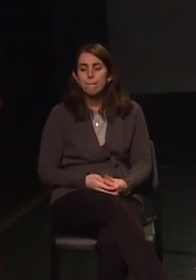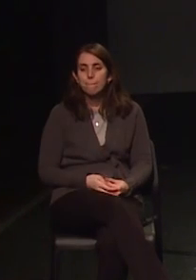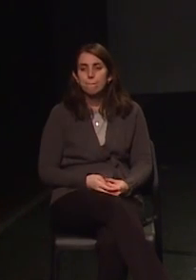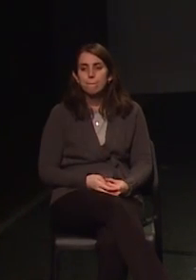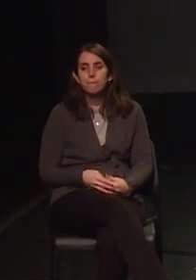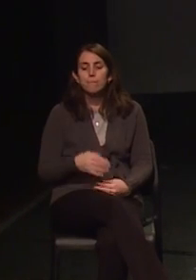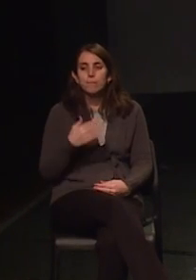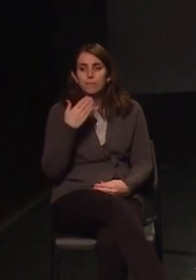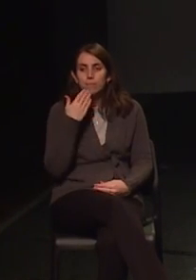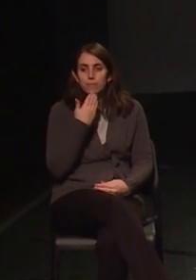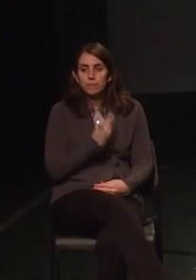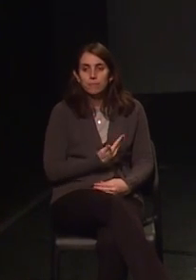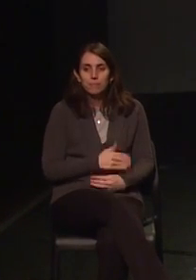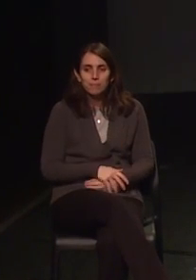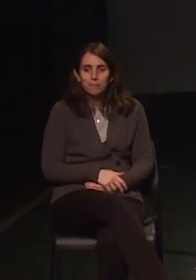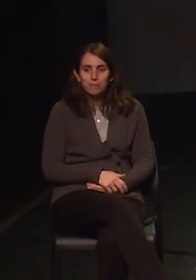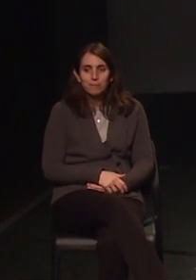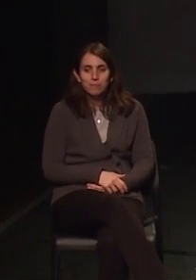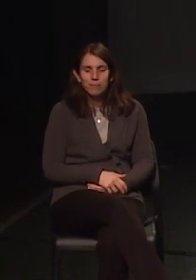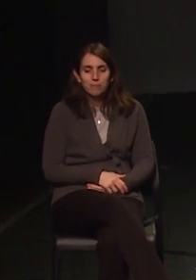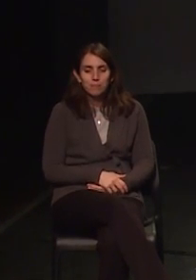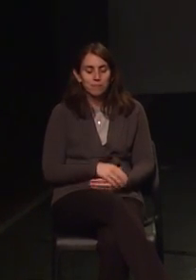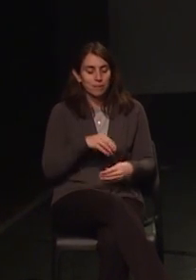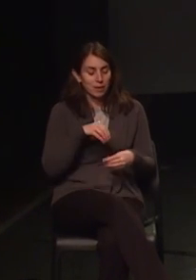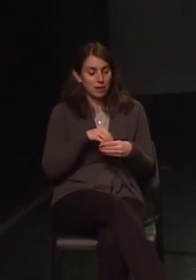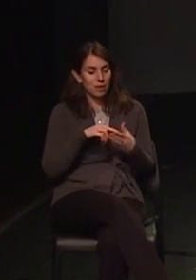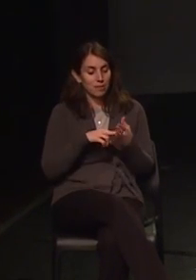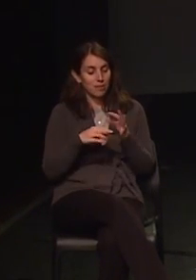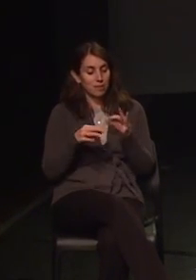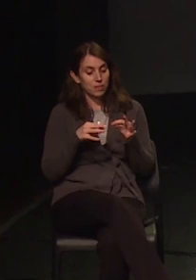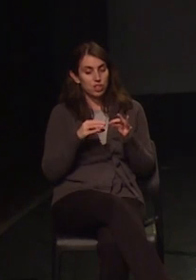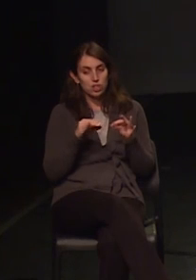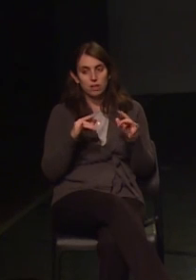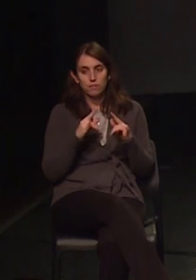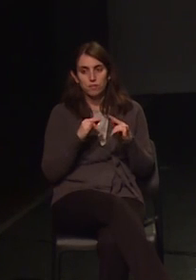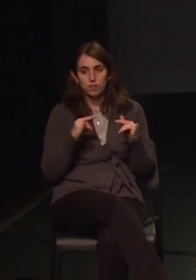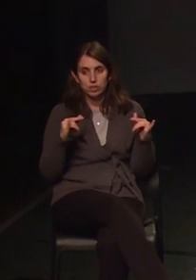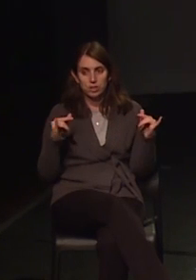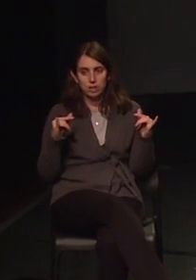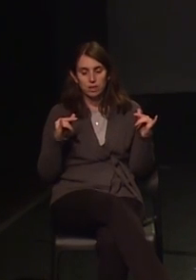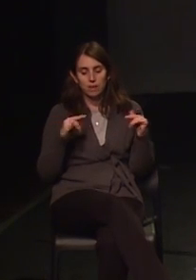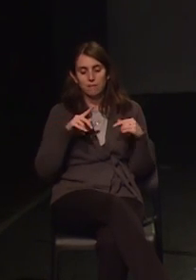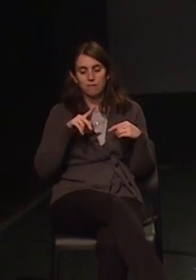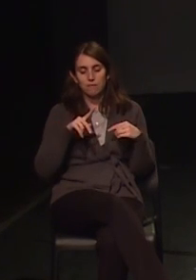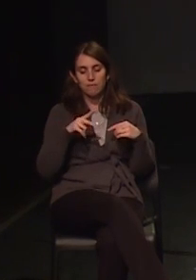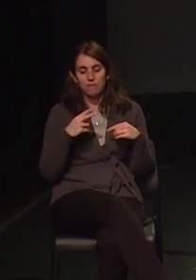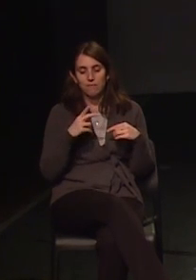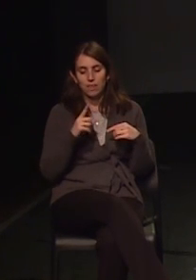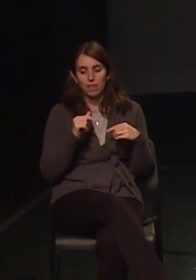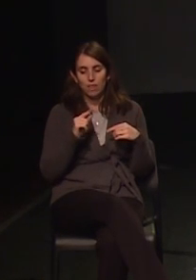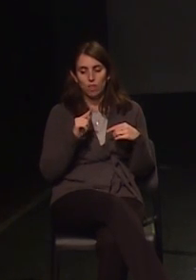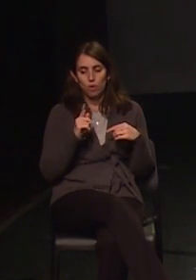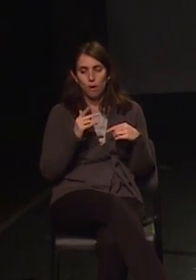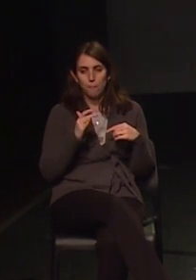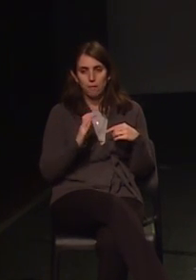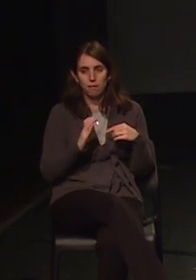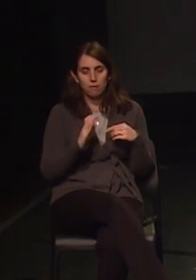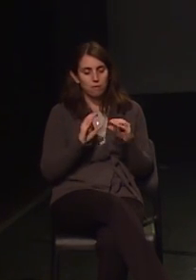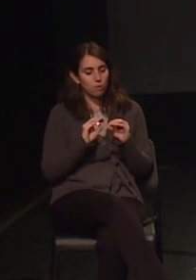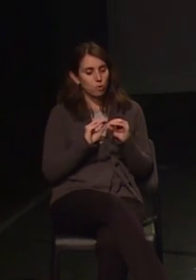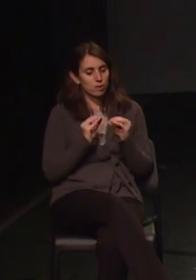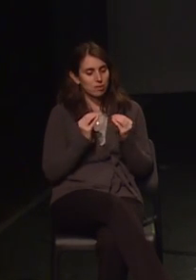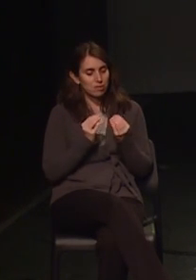Thank you. In the definitions of diversity that philanthropic organizations